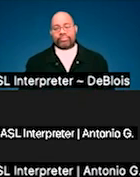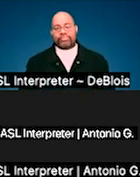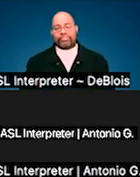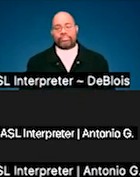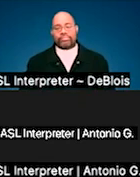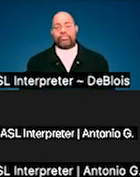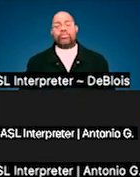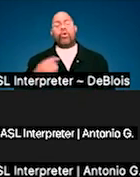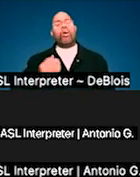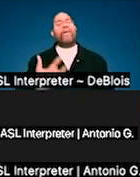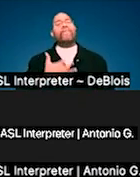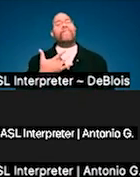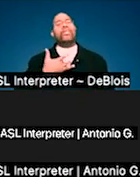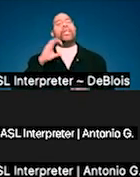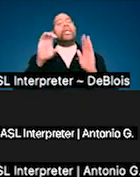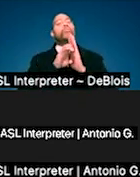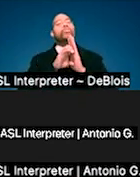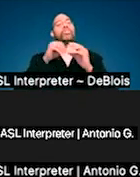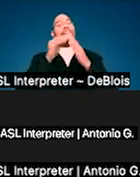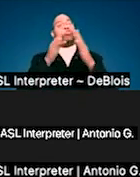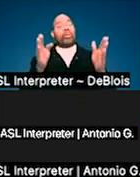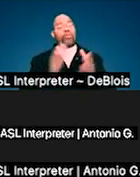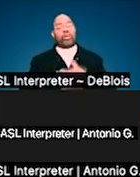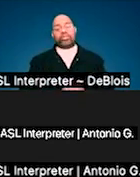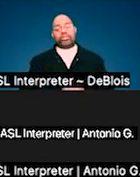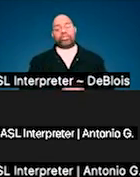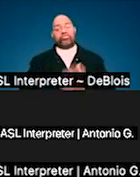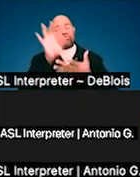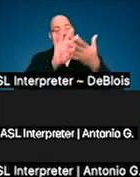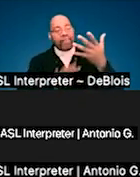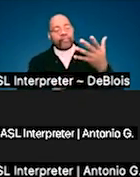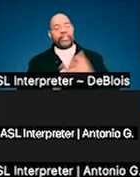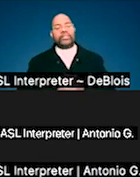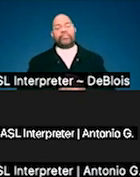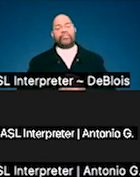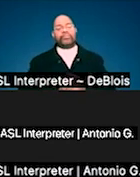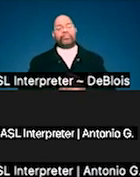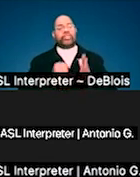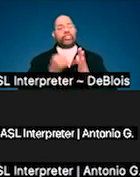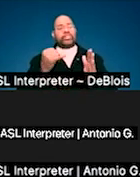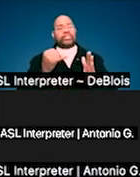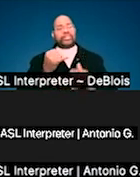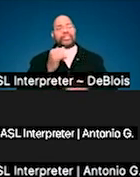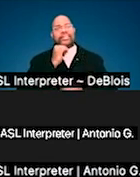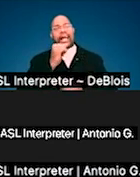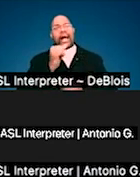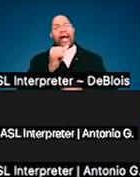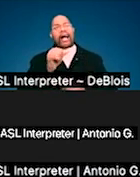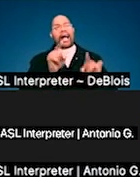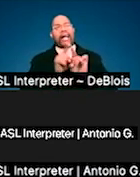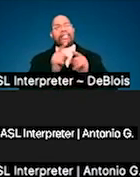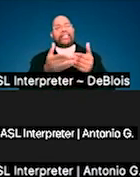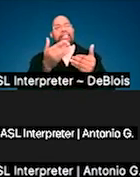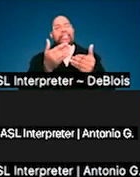So I feel like images in general and graphics, they're just not as easy to